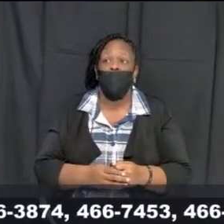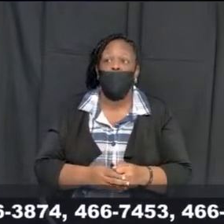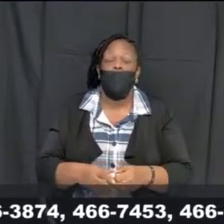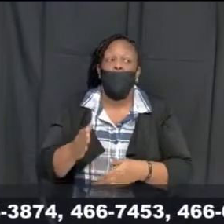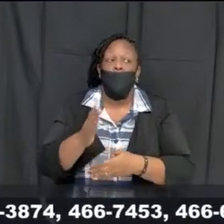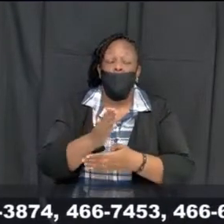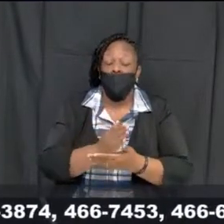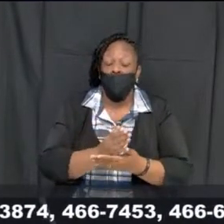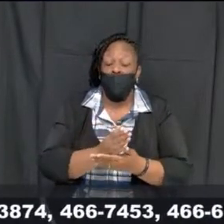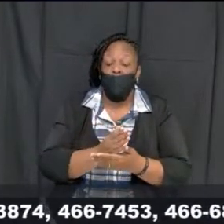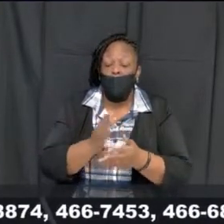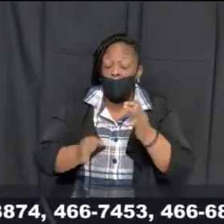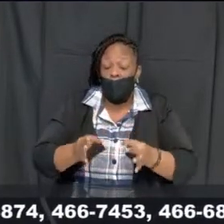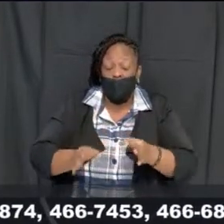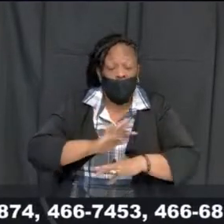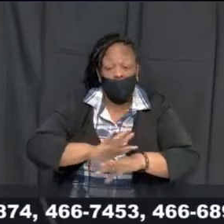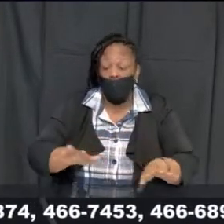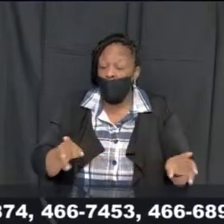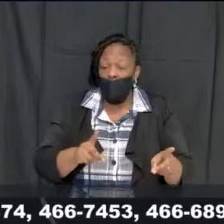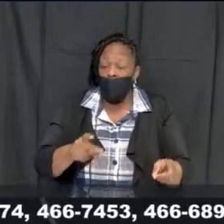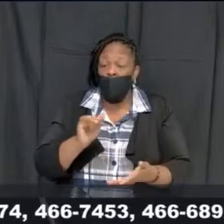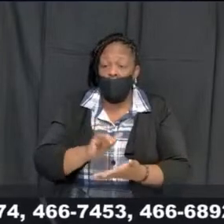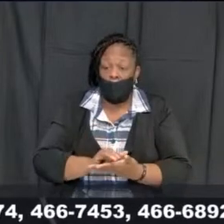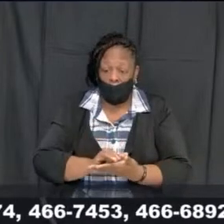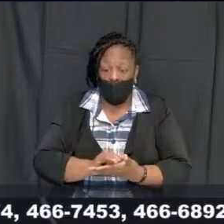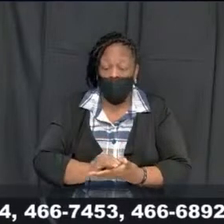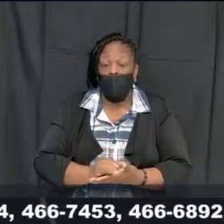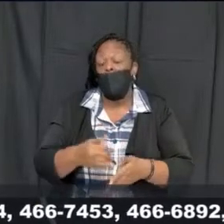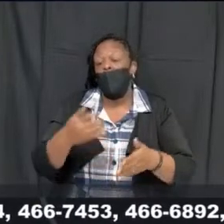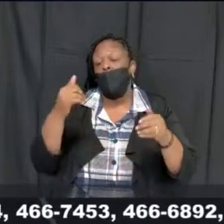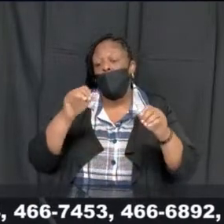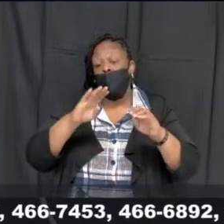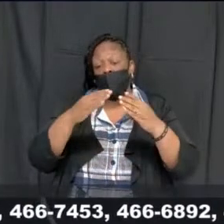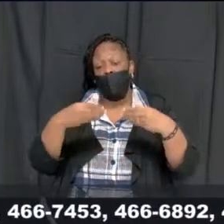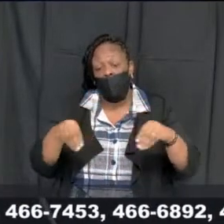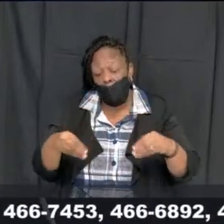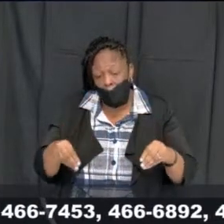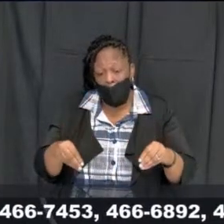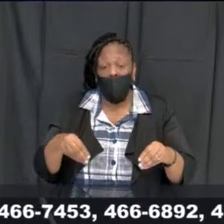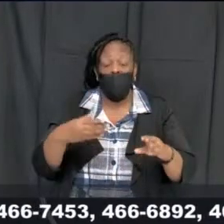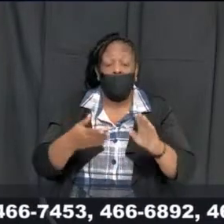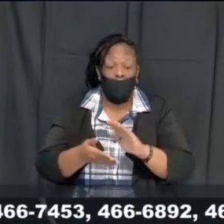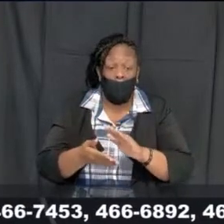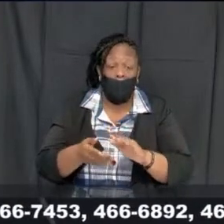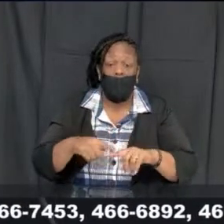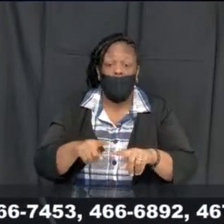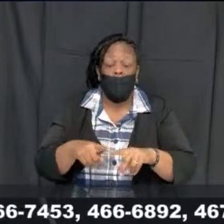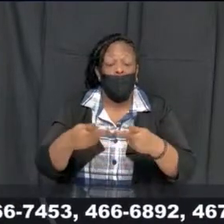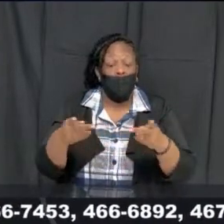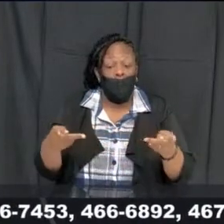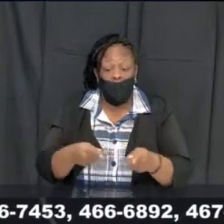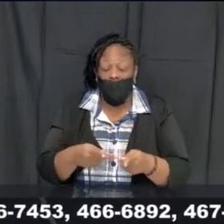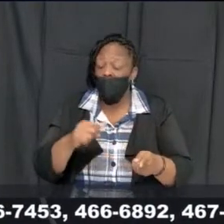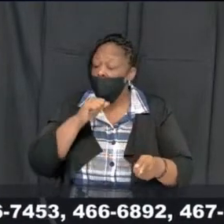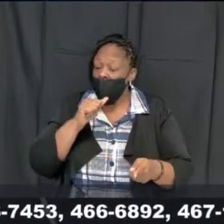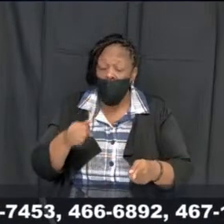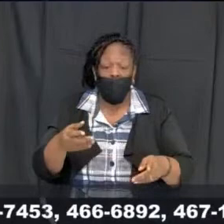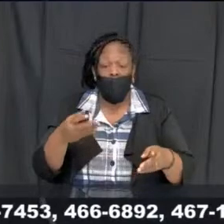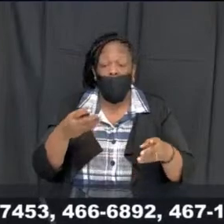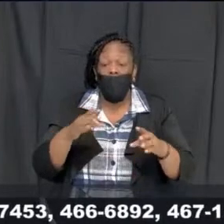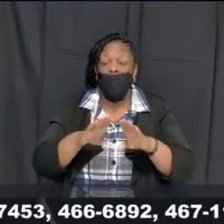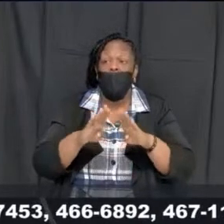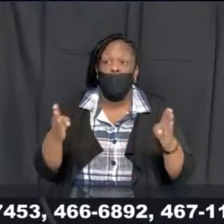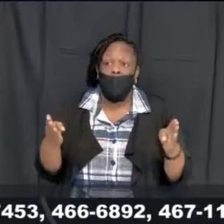a living. At the rate at which vaccines are currently available and being rolled out in the world, the Caribbean will be behind Britain and the US